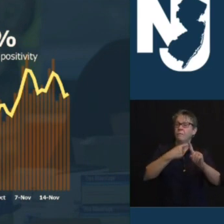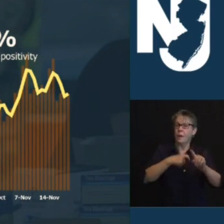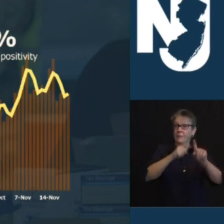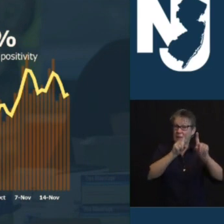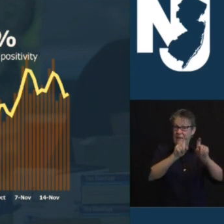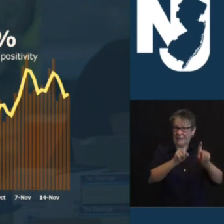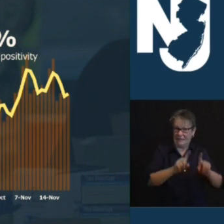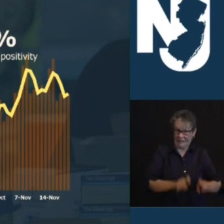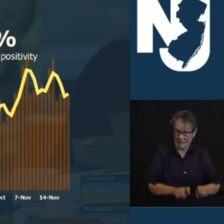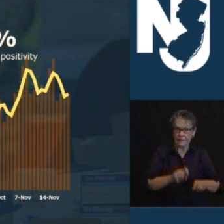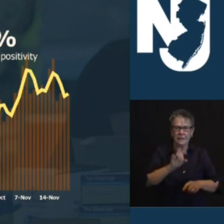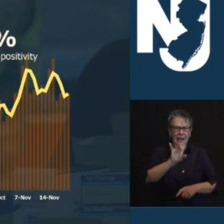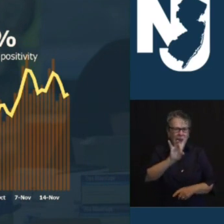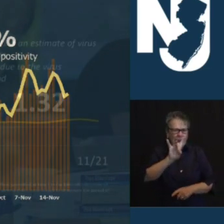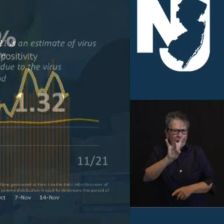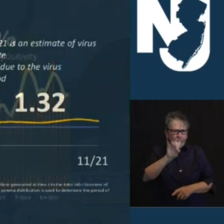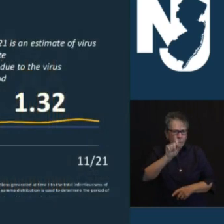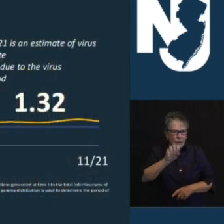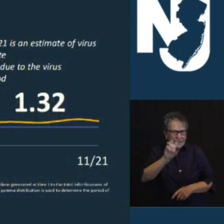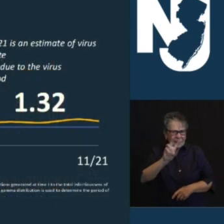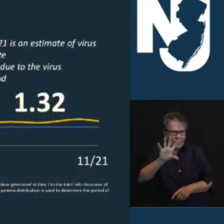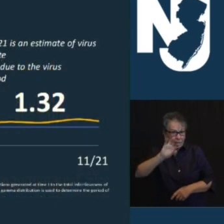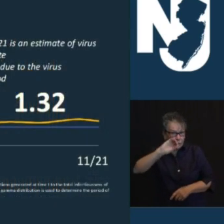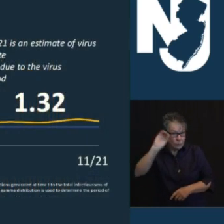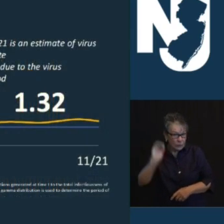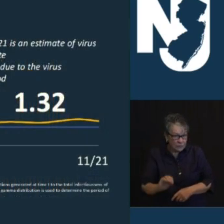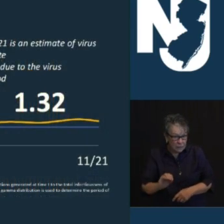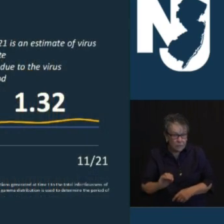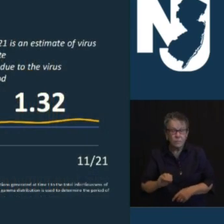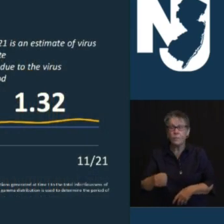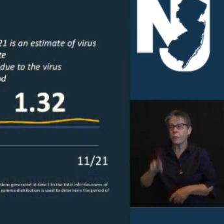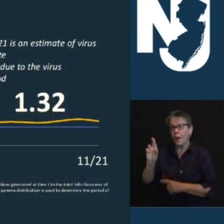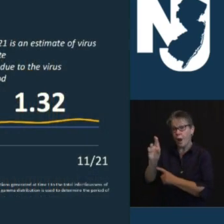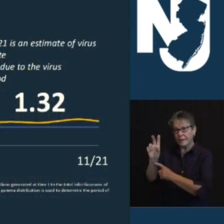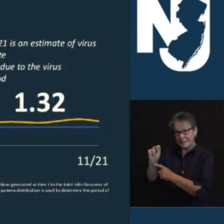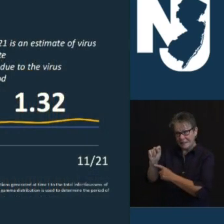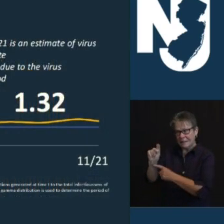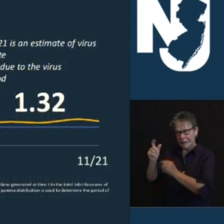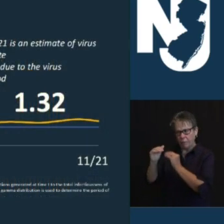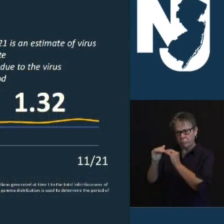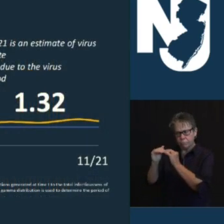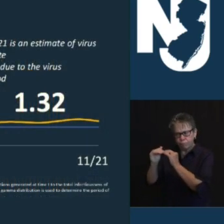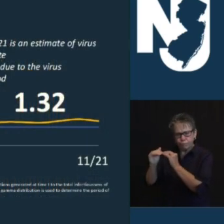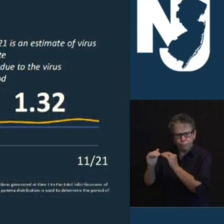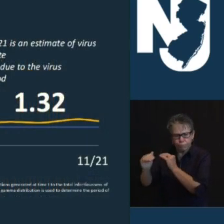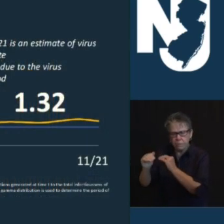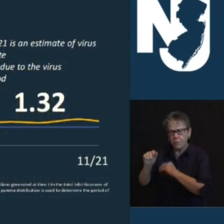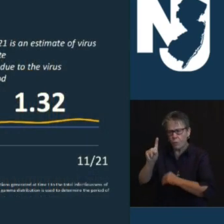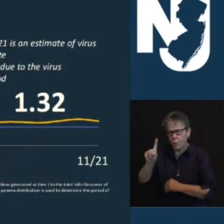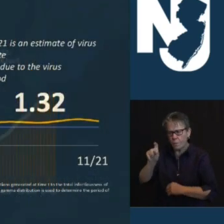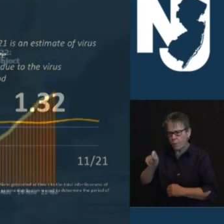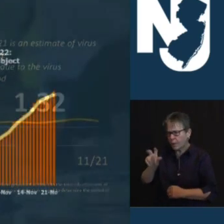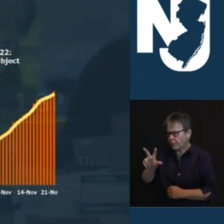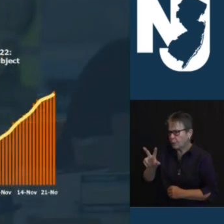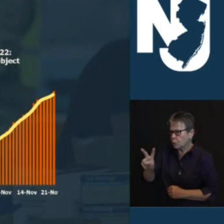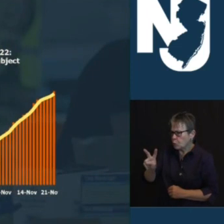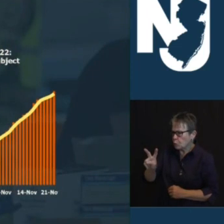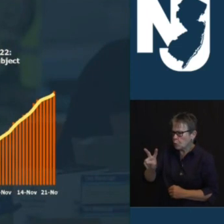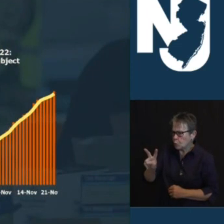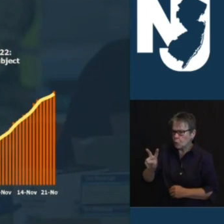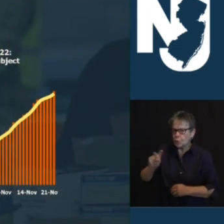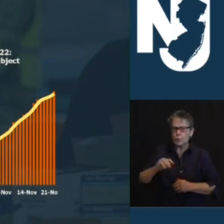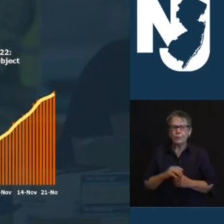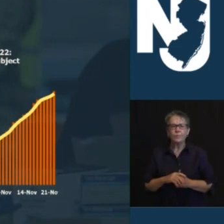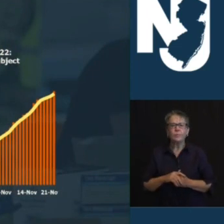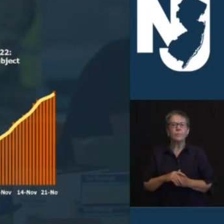8.65%. And the statewide rate of transmission is currently at 1.32. Across our hospitals